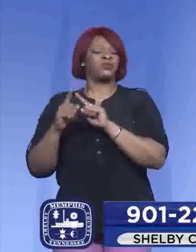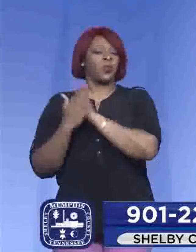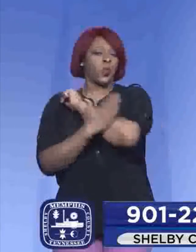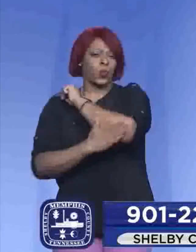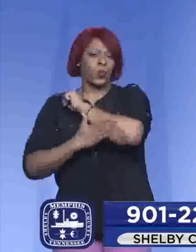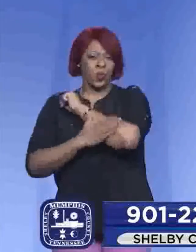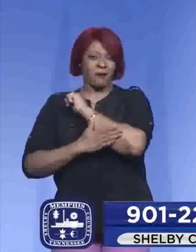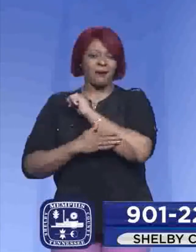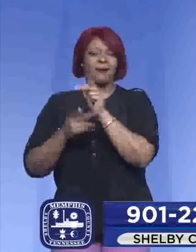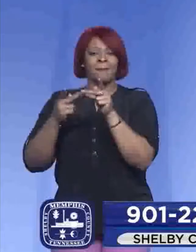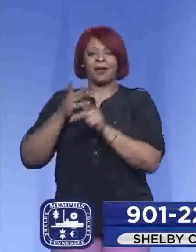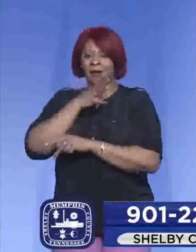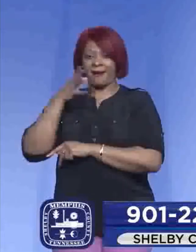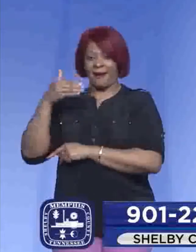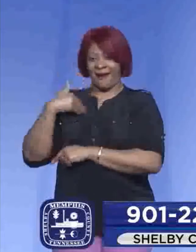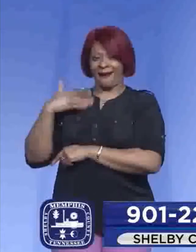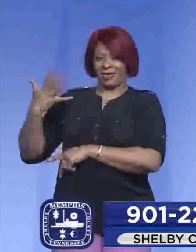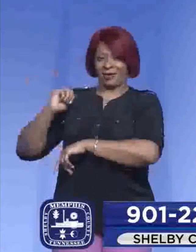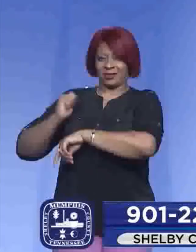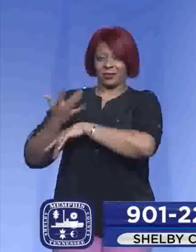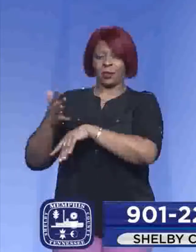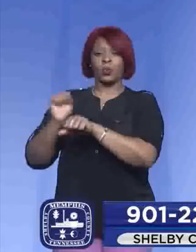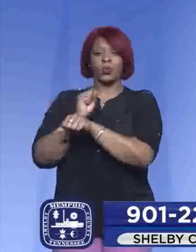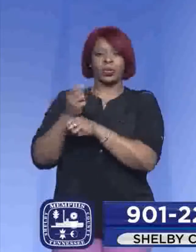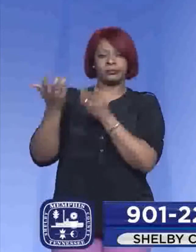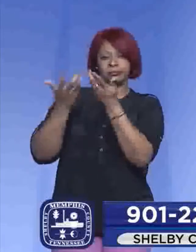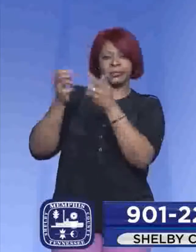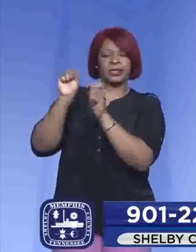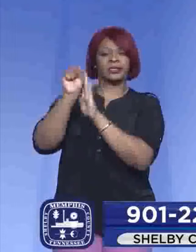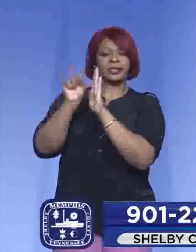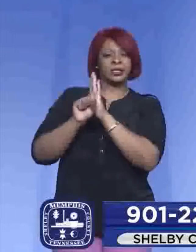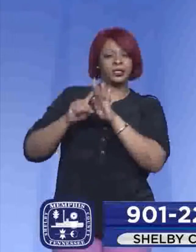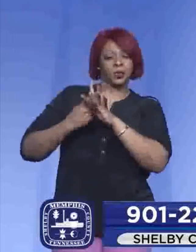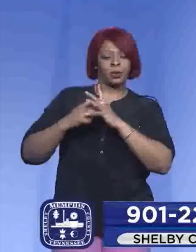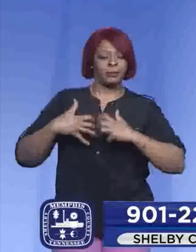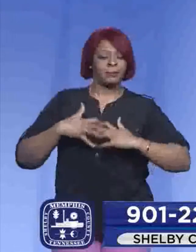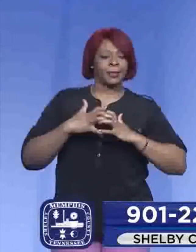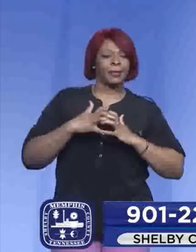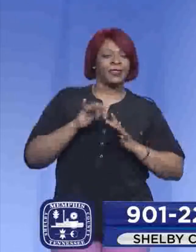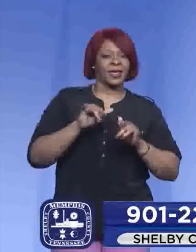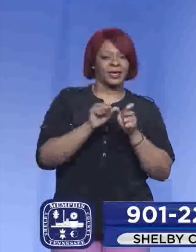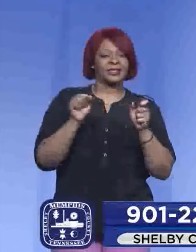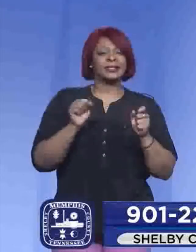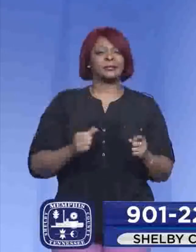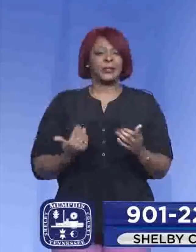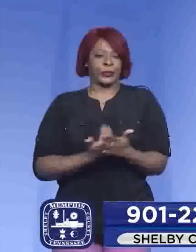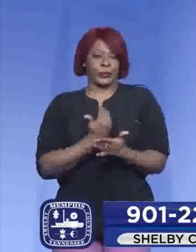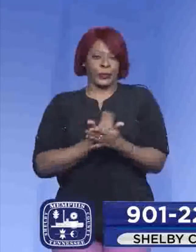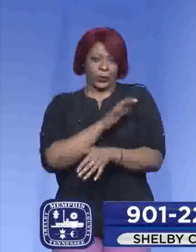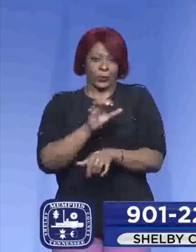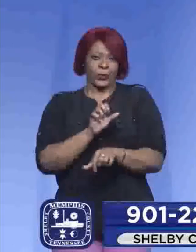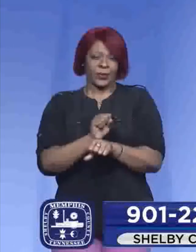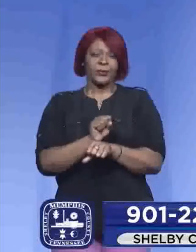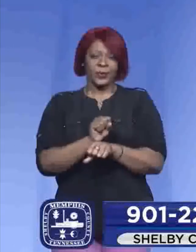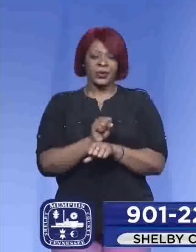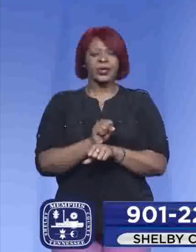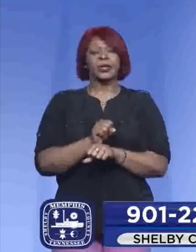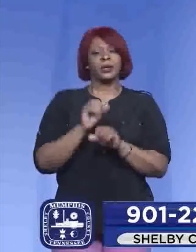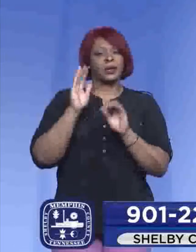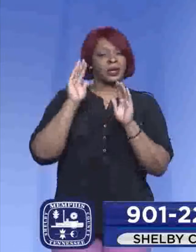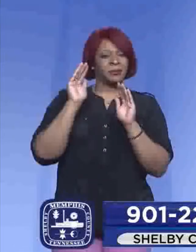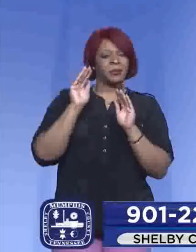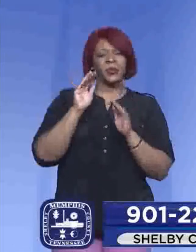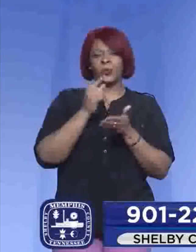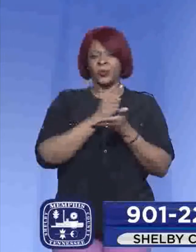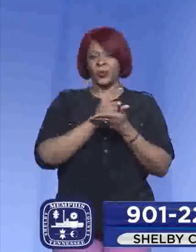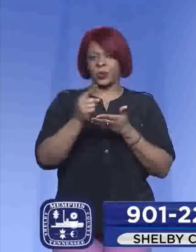already. We are working with the state to begin implementation of that system. We anticipate the week of